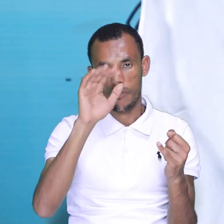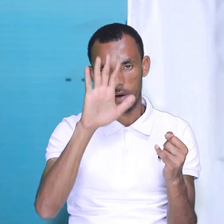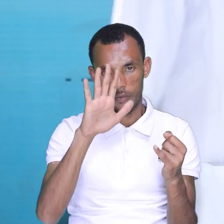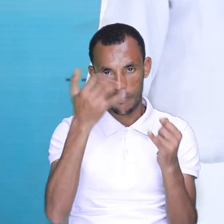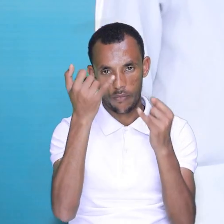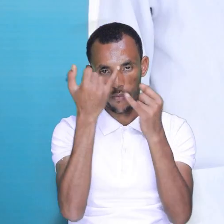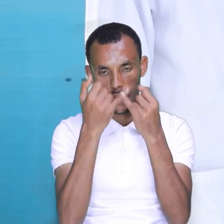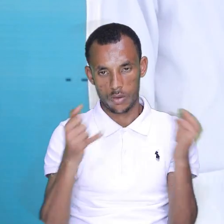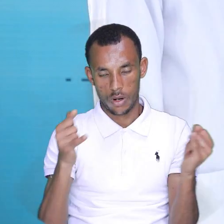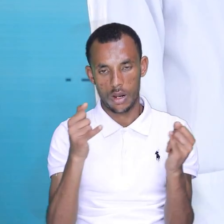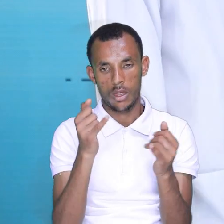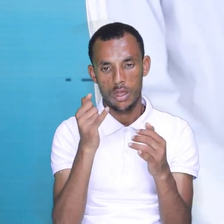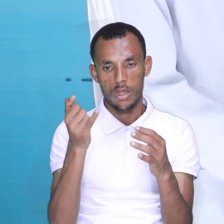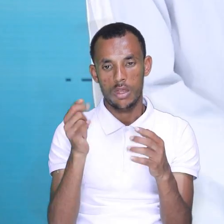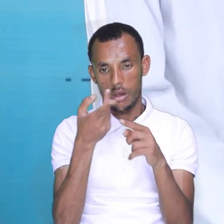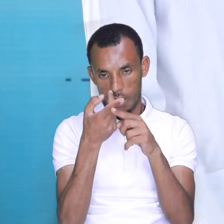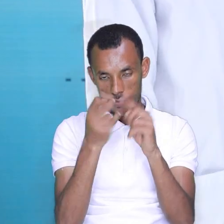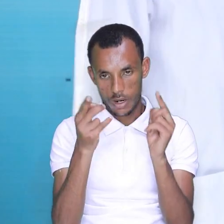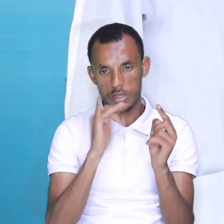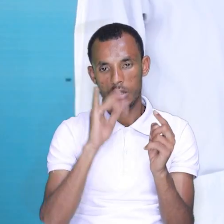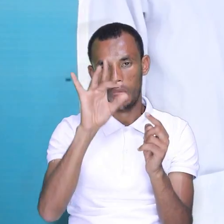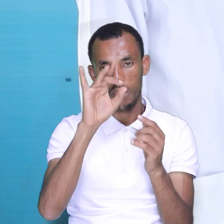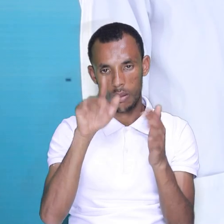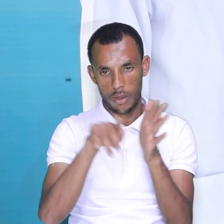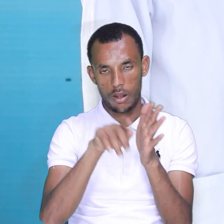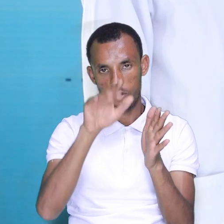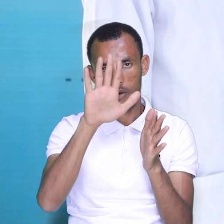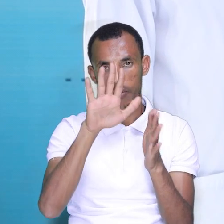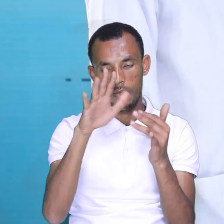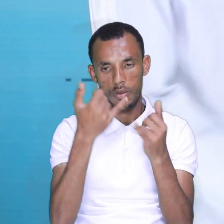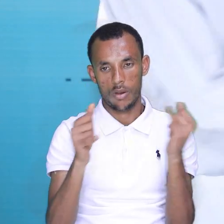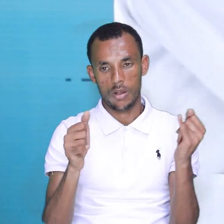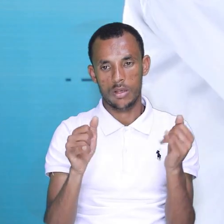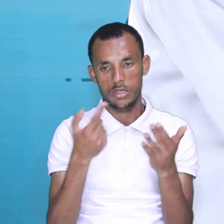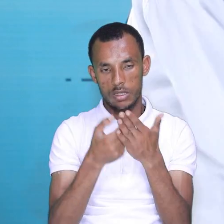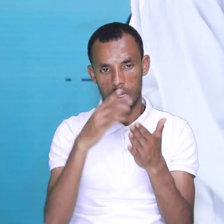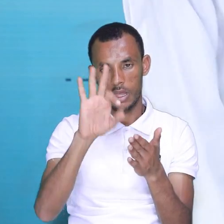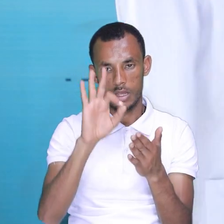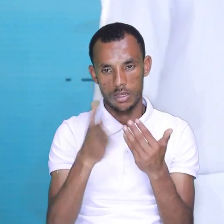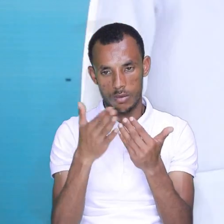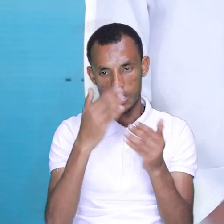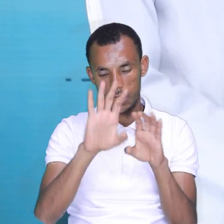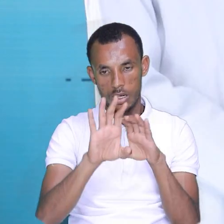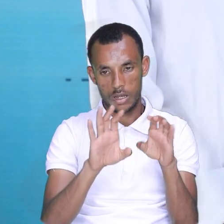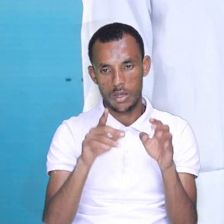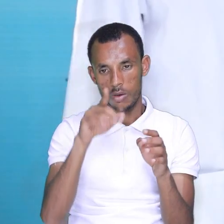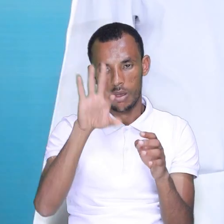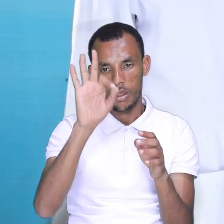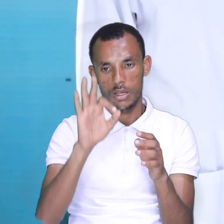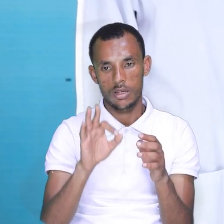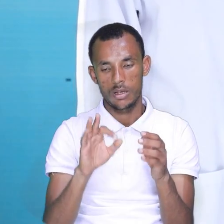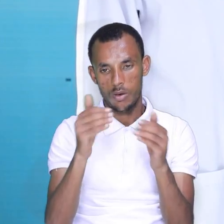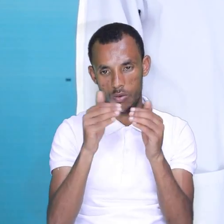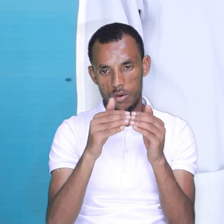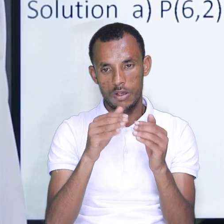factorial into the difference 8 minus 5 factorial. When this one is simplified, you will get a value to be